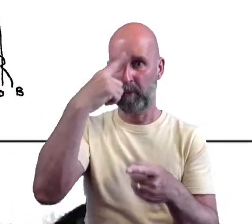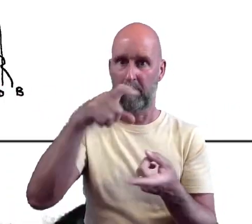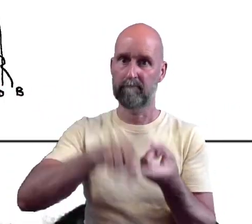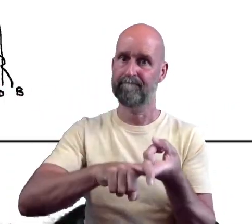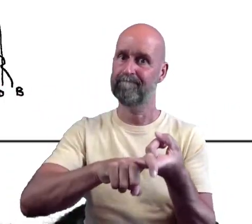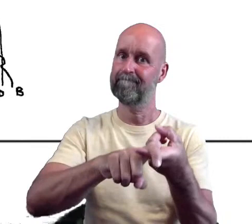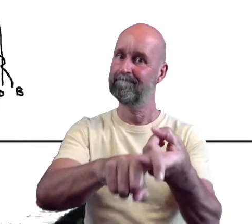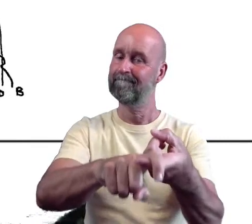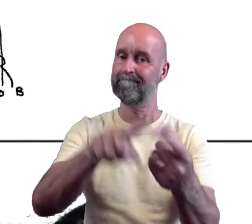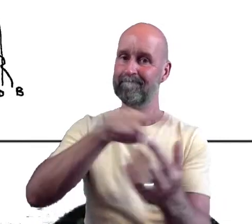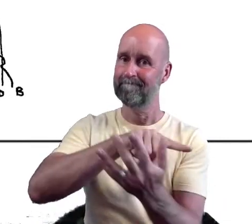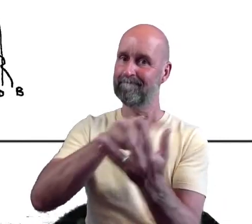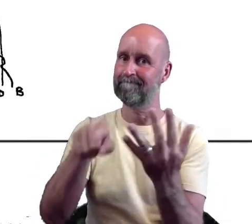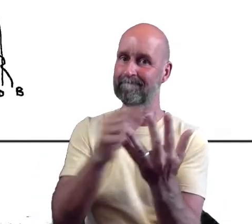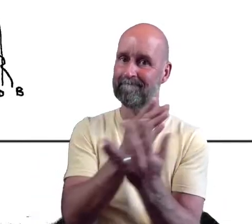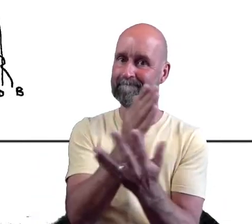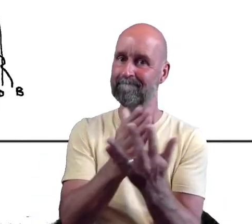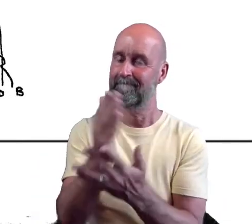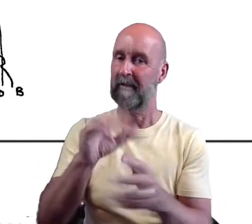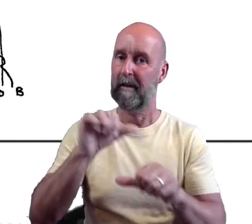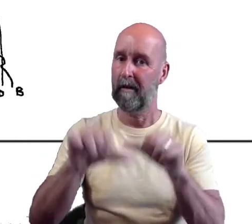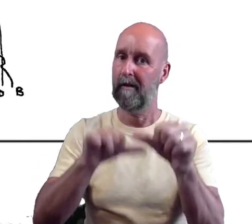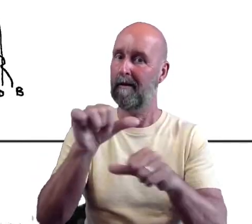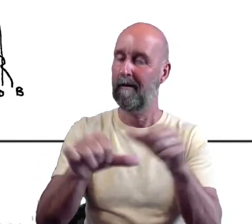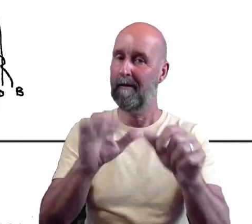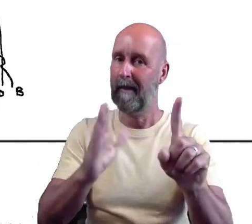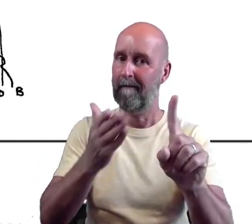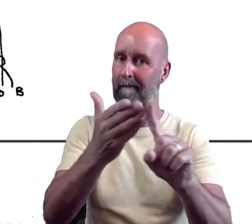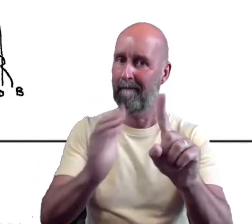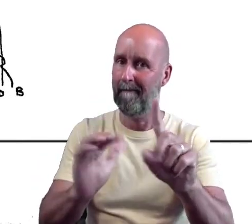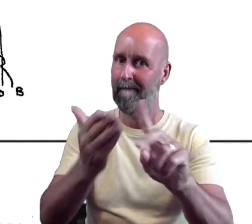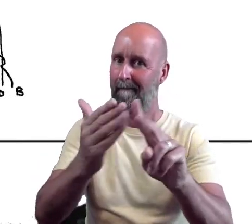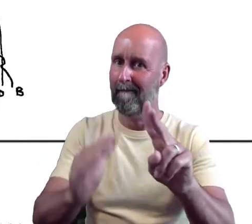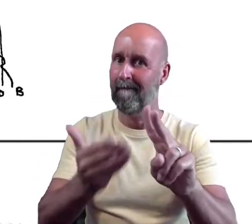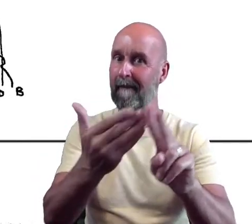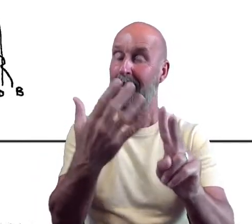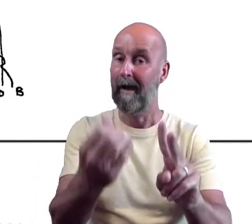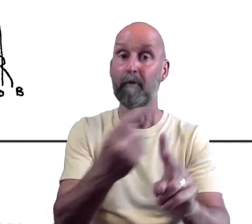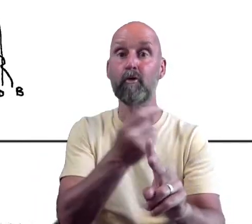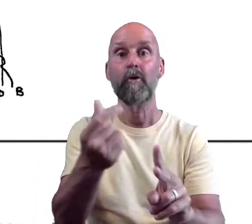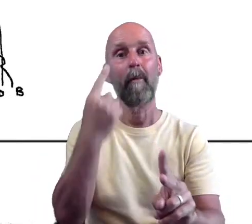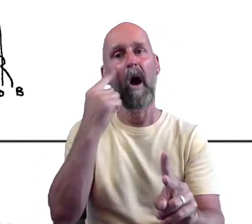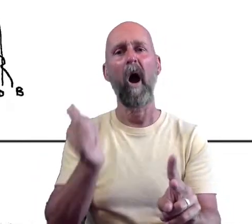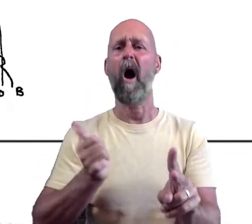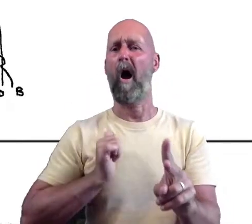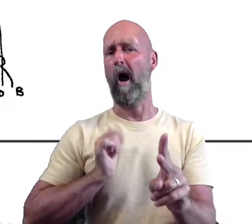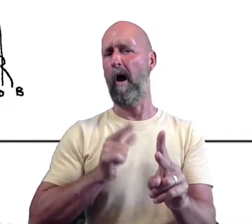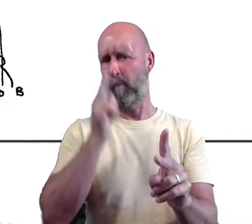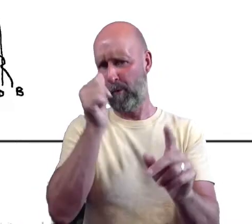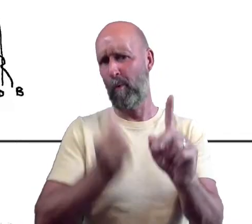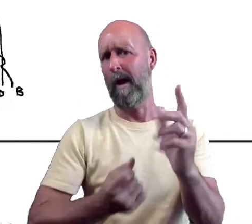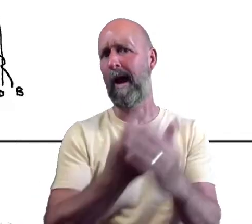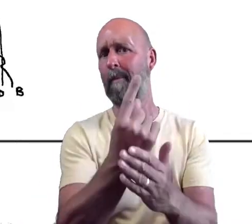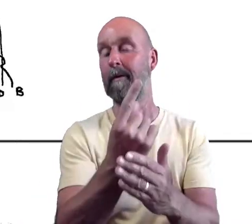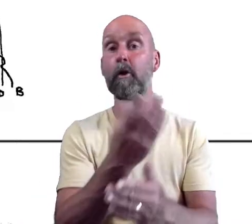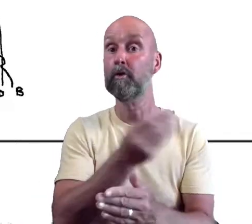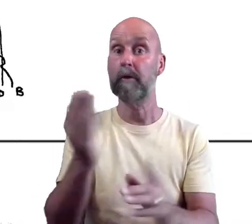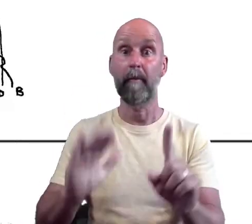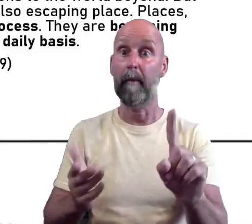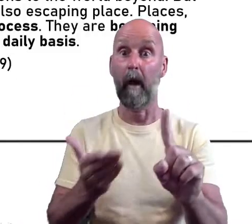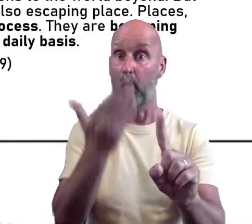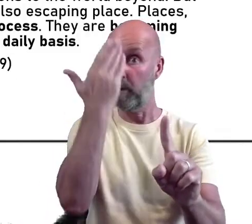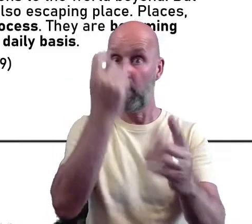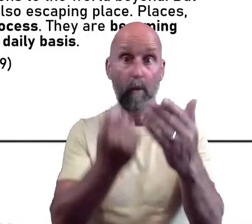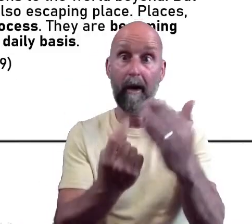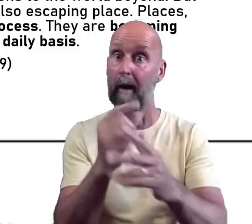components are sort of in motion and they have trajectories that some we might be able to perceive quite easily and some we might not be able to perceive.